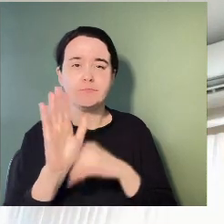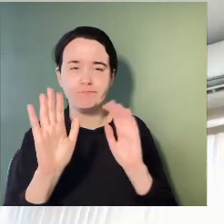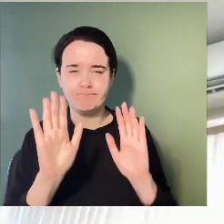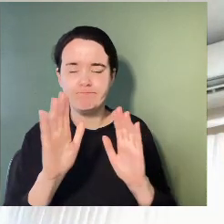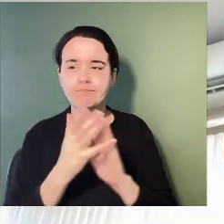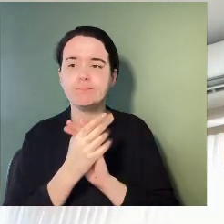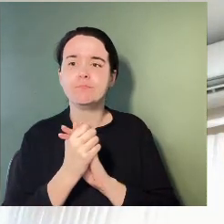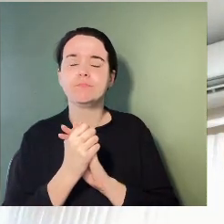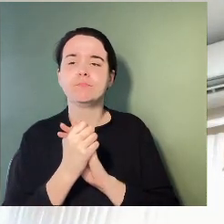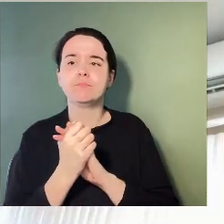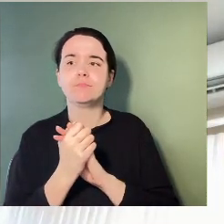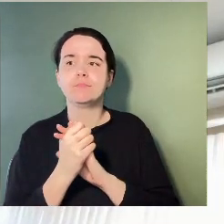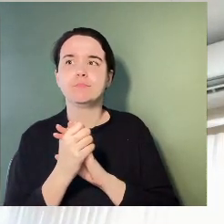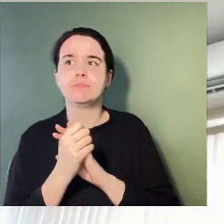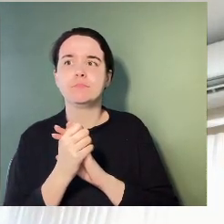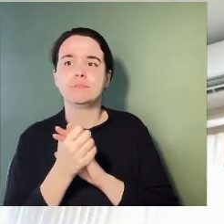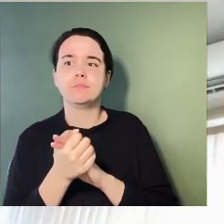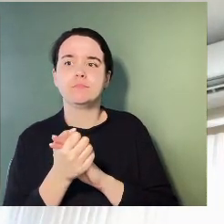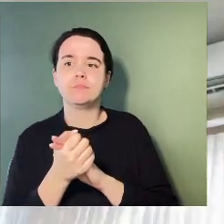more question.